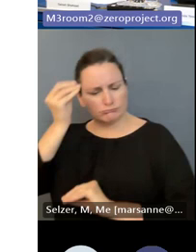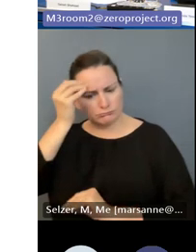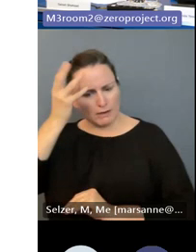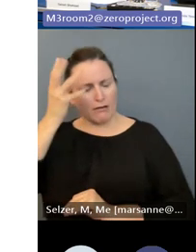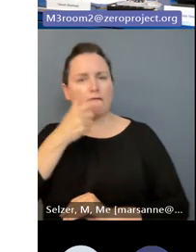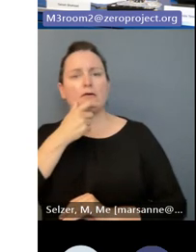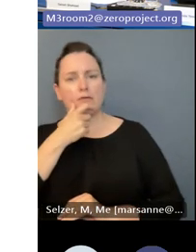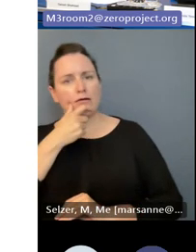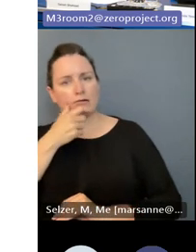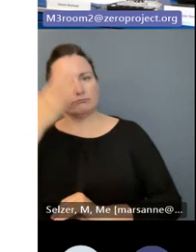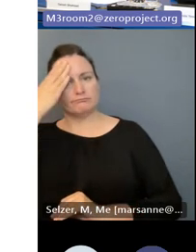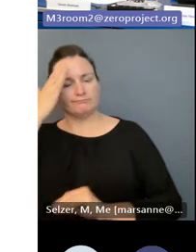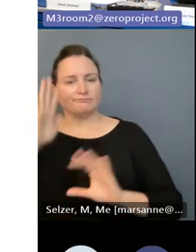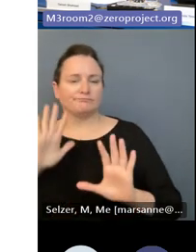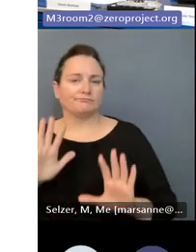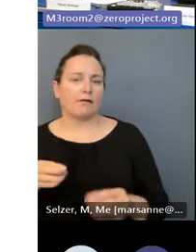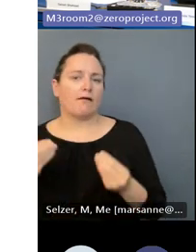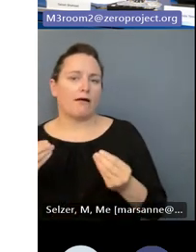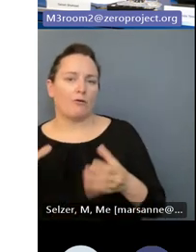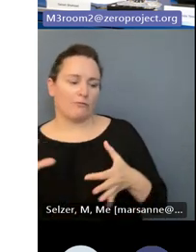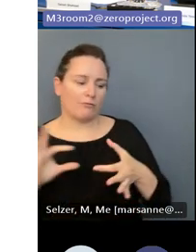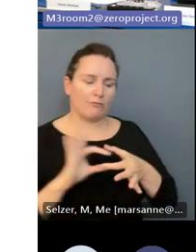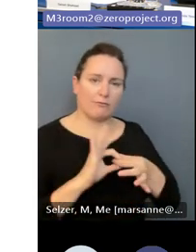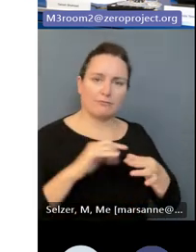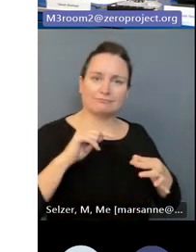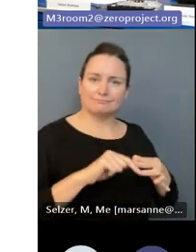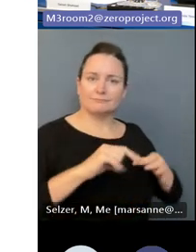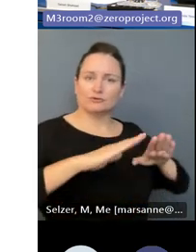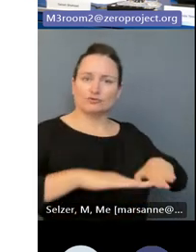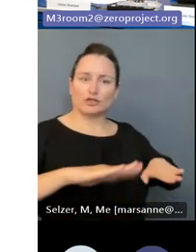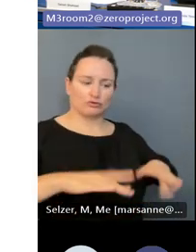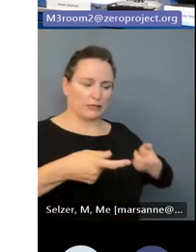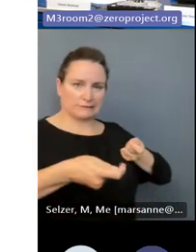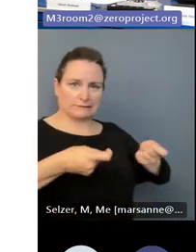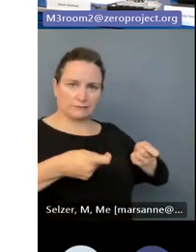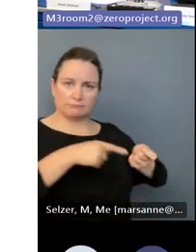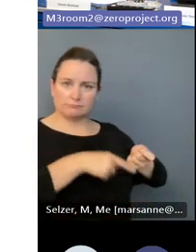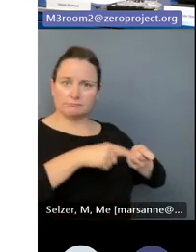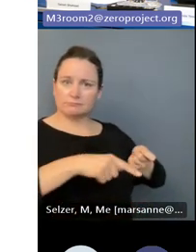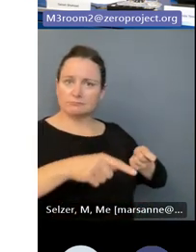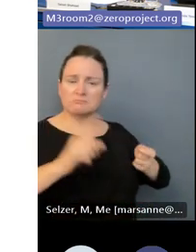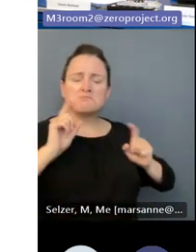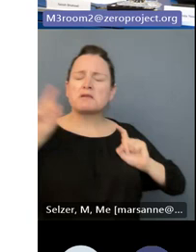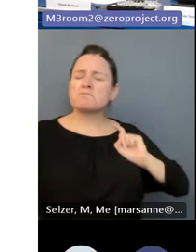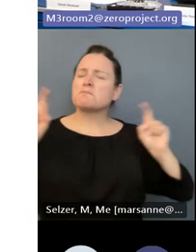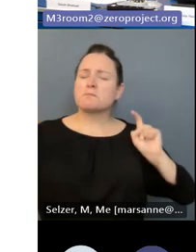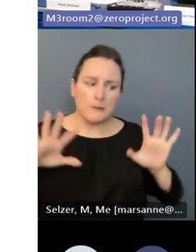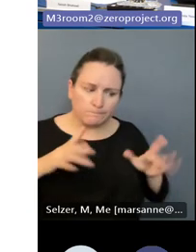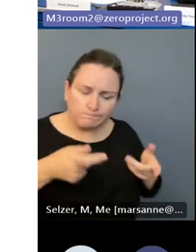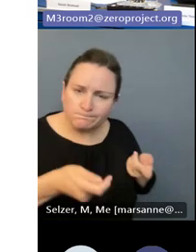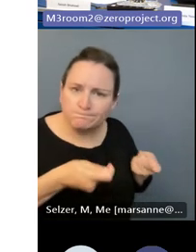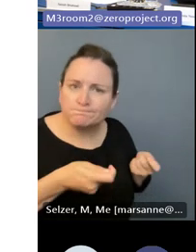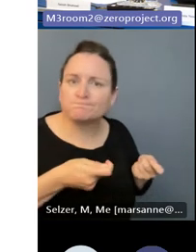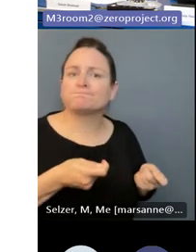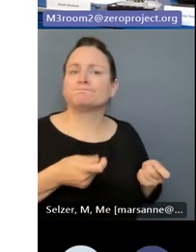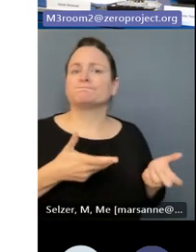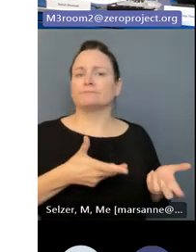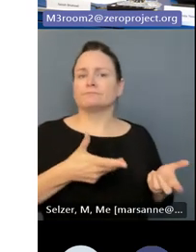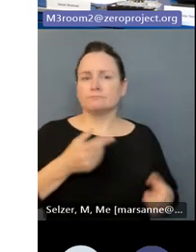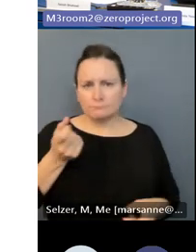their children, how to manage their behaviors, how to understand what inclusion is, how to identify